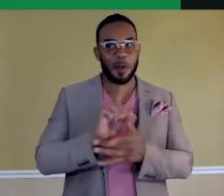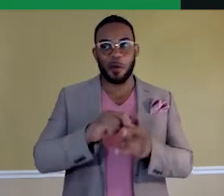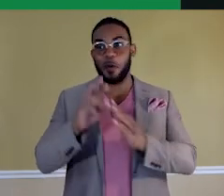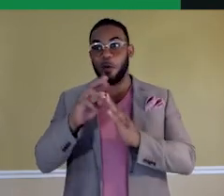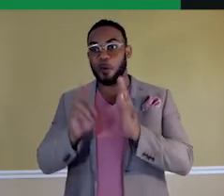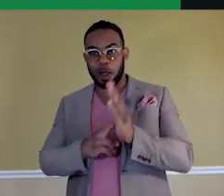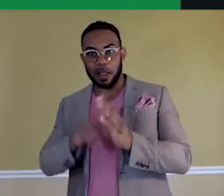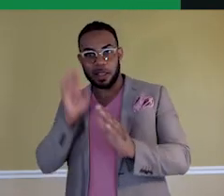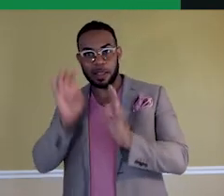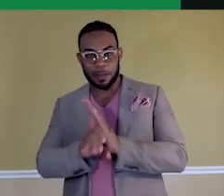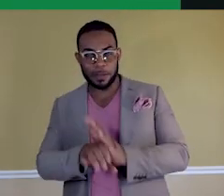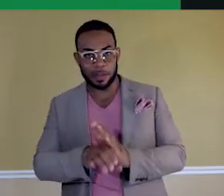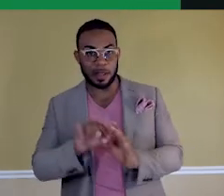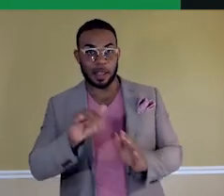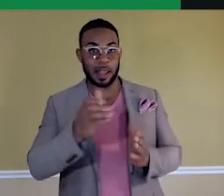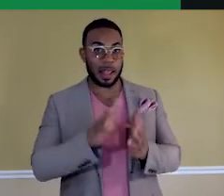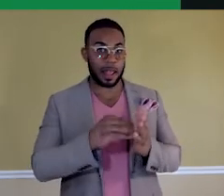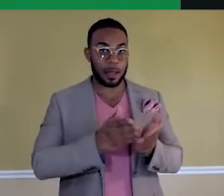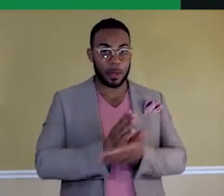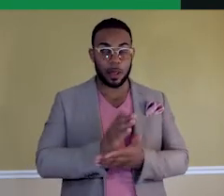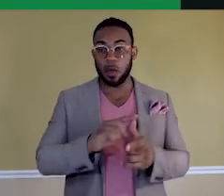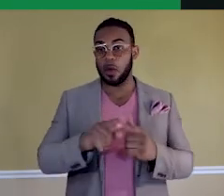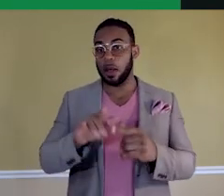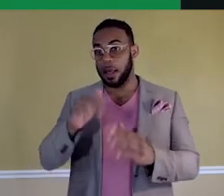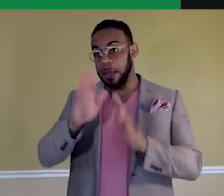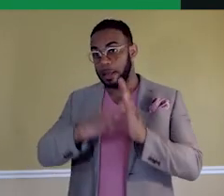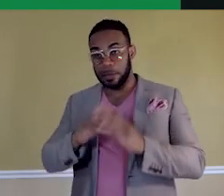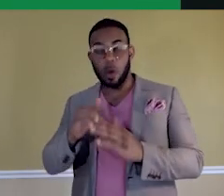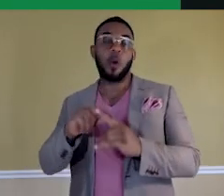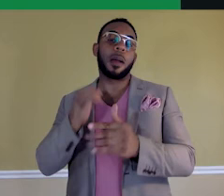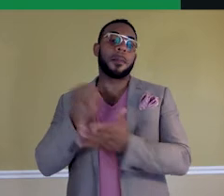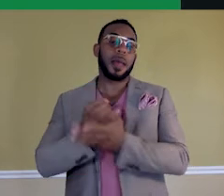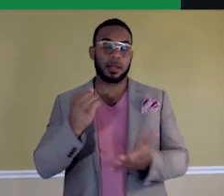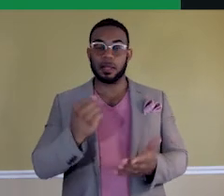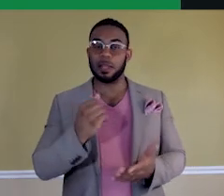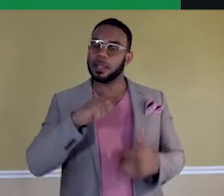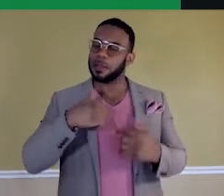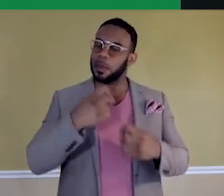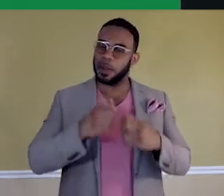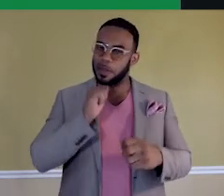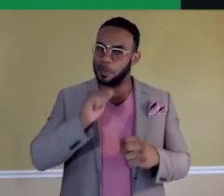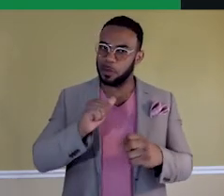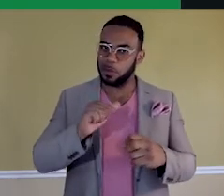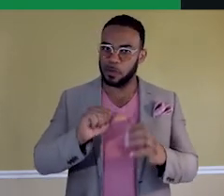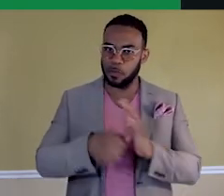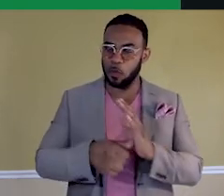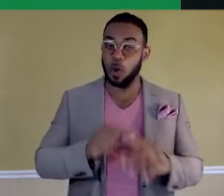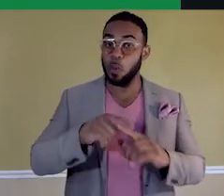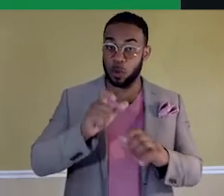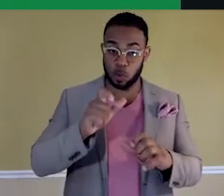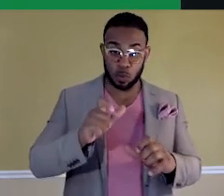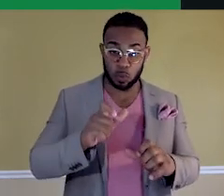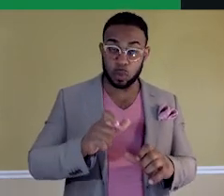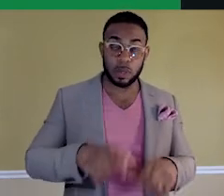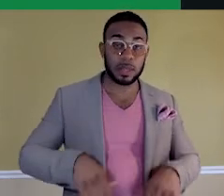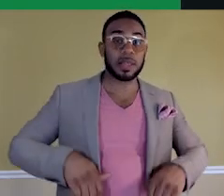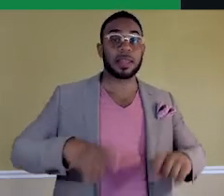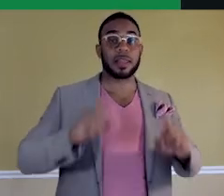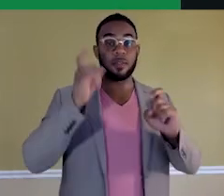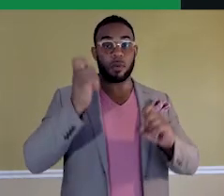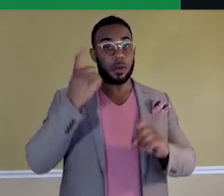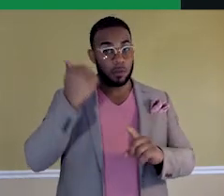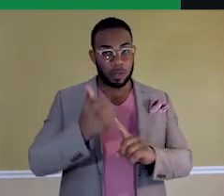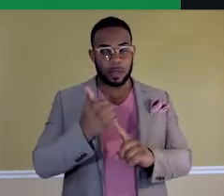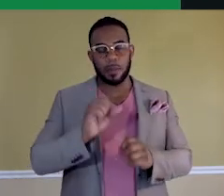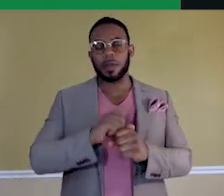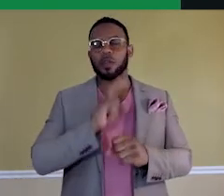registered her image as a copyright or as a patent, it wouldn't have been a problem to enforce. Once you are building a brand for yourself, remember